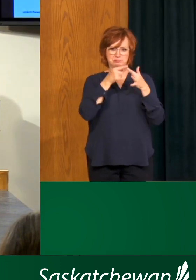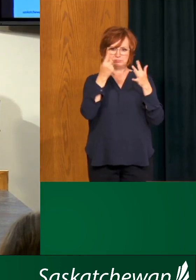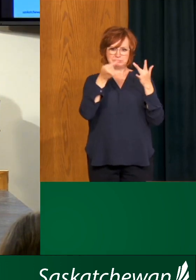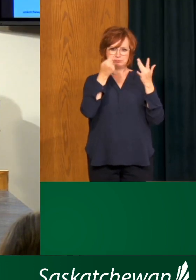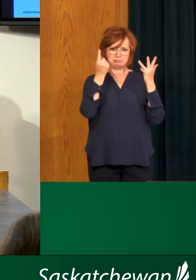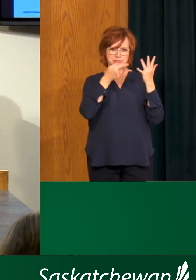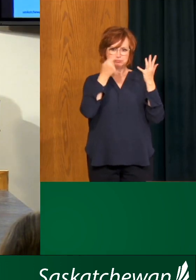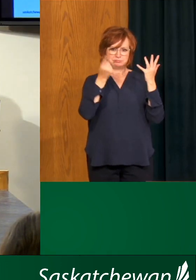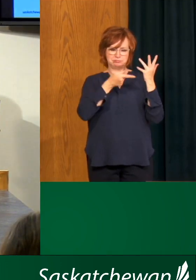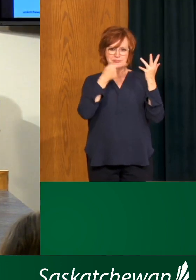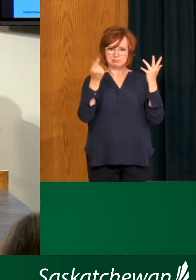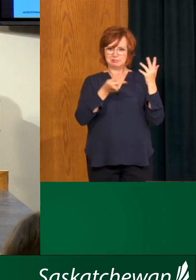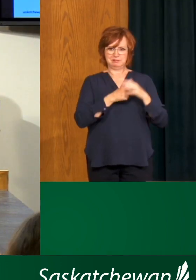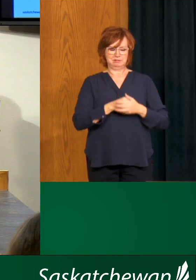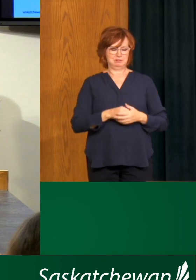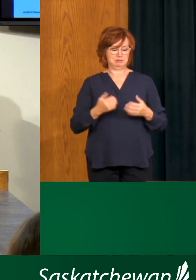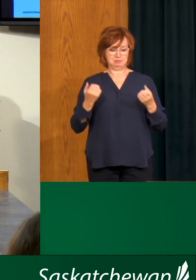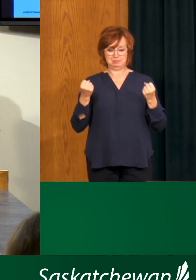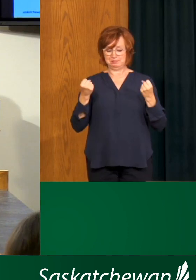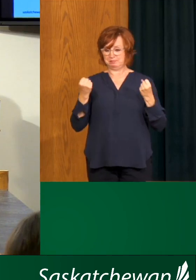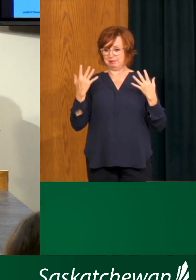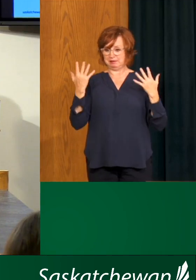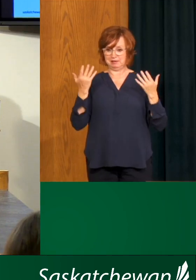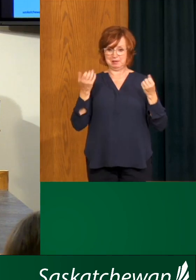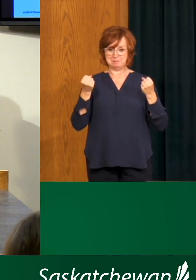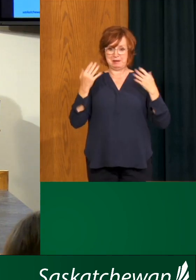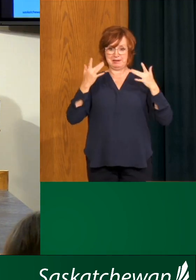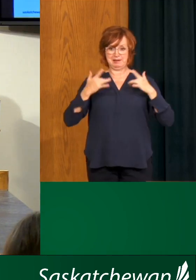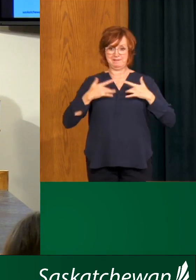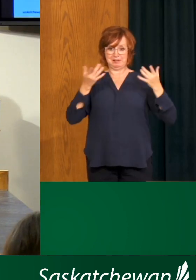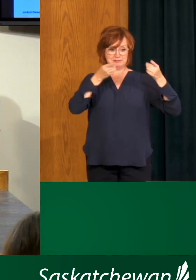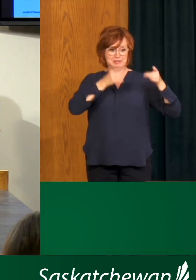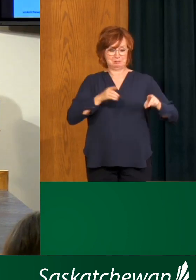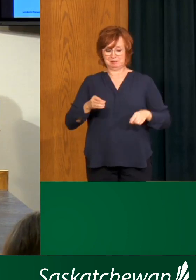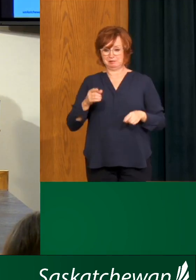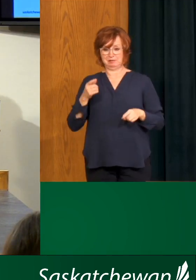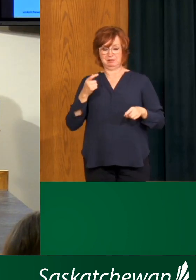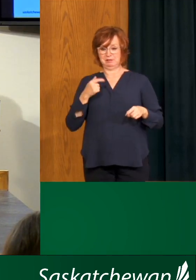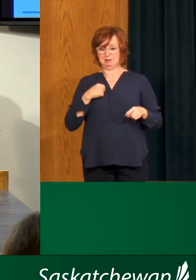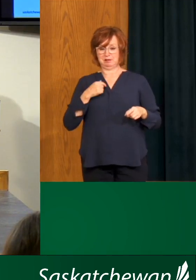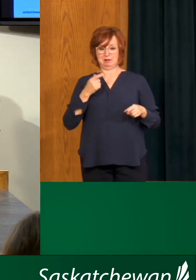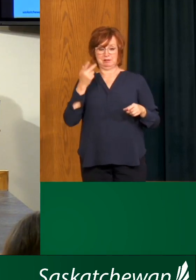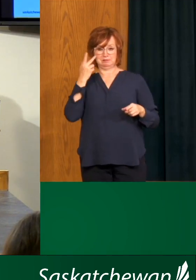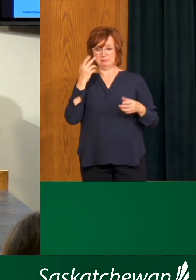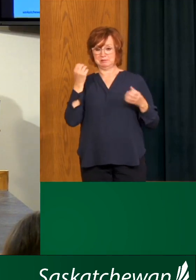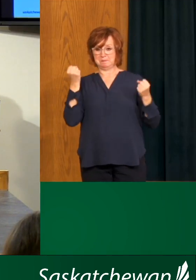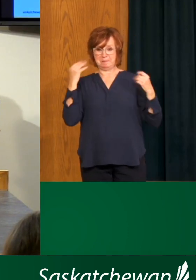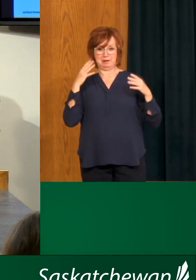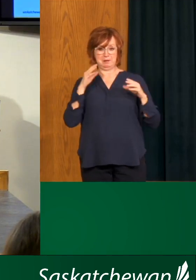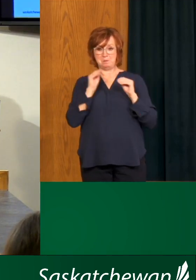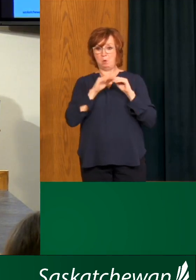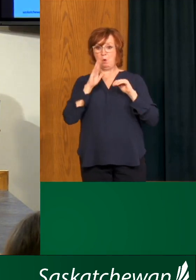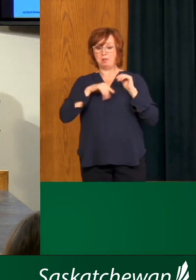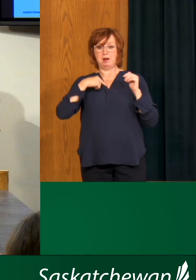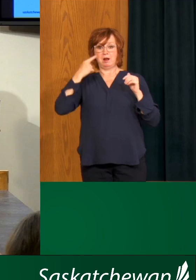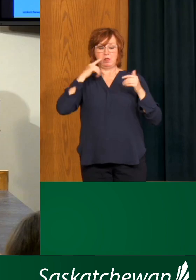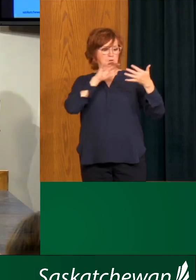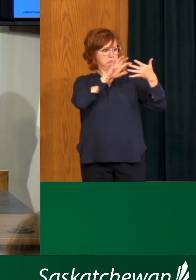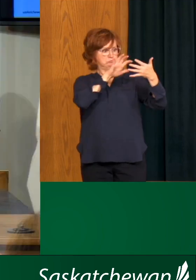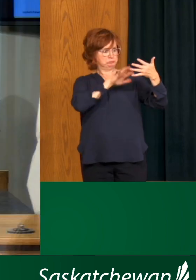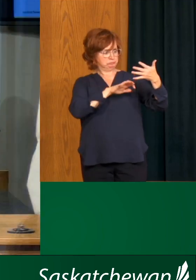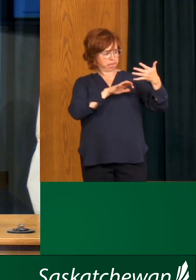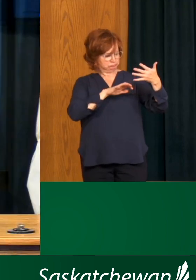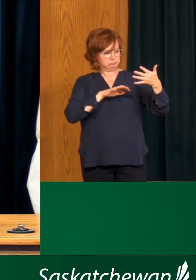different things that we do in society, and there's a lot more of them than I imagined coming into this. And there are